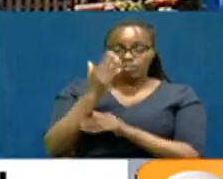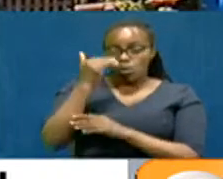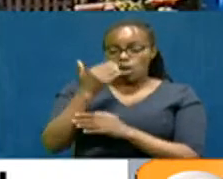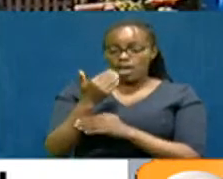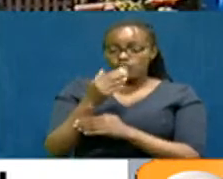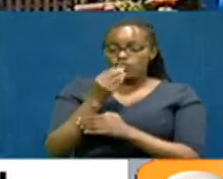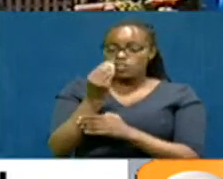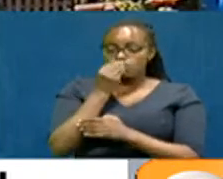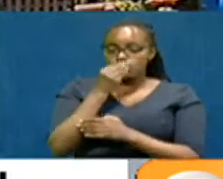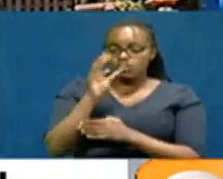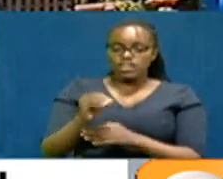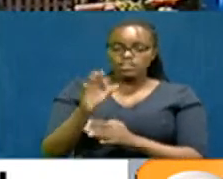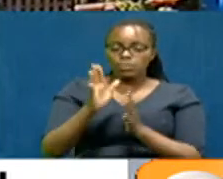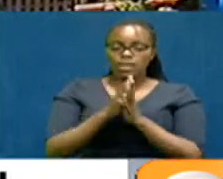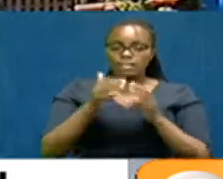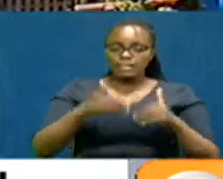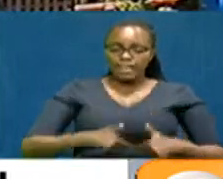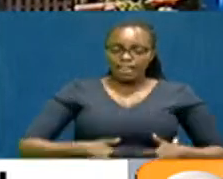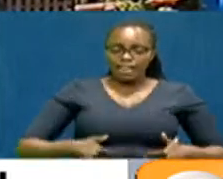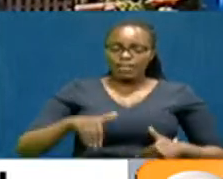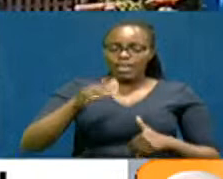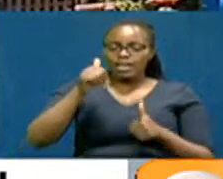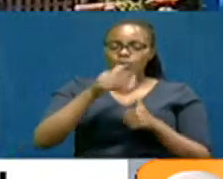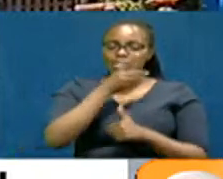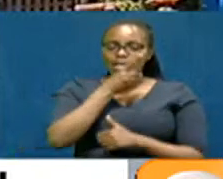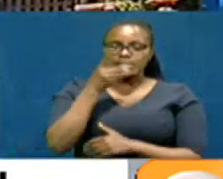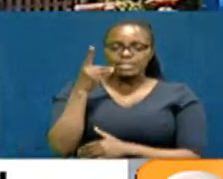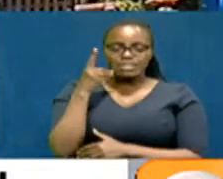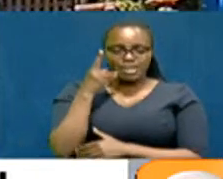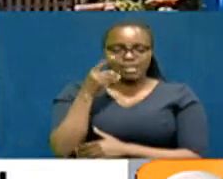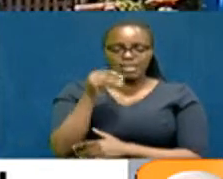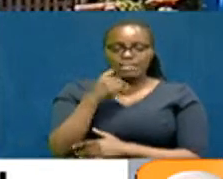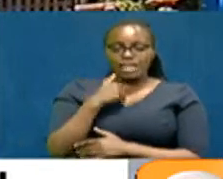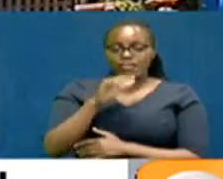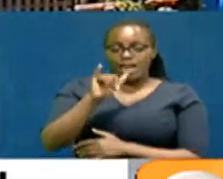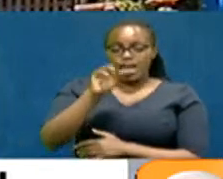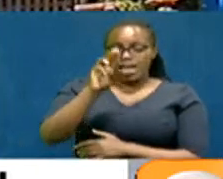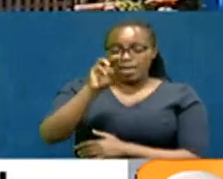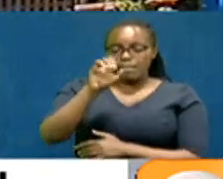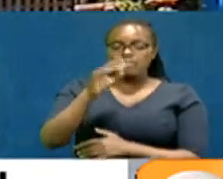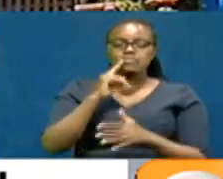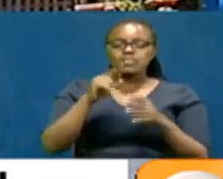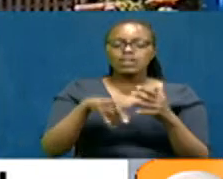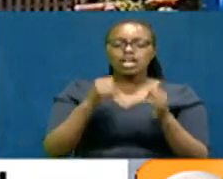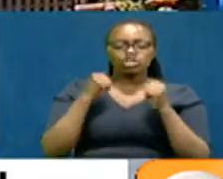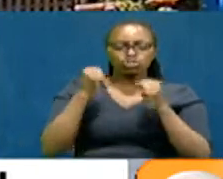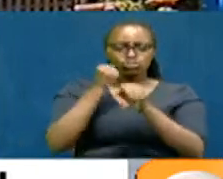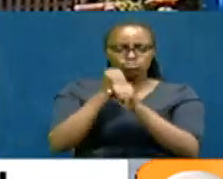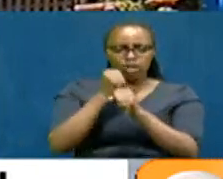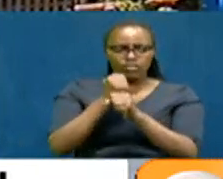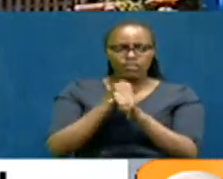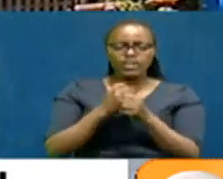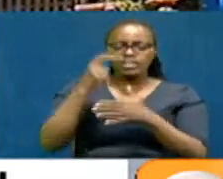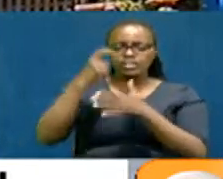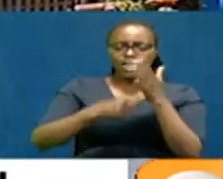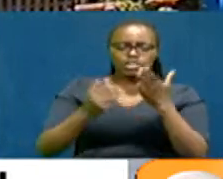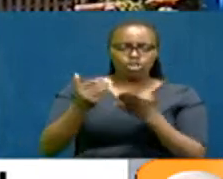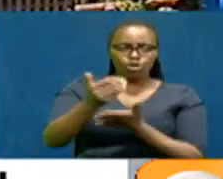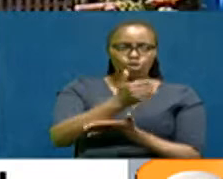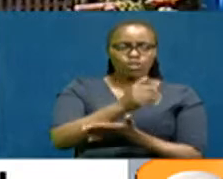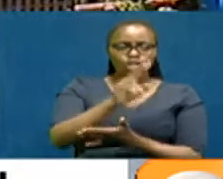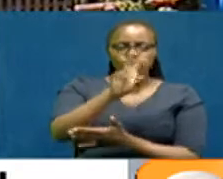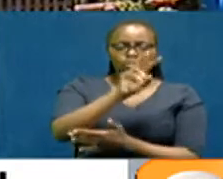commodity prices and drought in semi-arid regions. The multilateral lender nevertheless says a strong performance in tax collection for